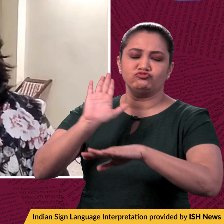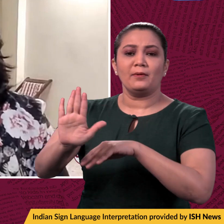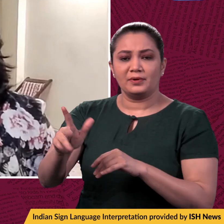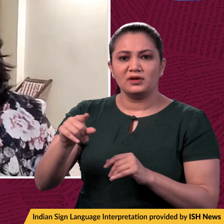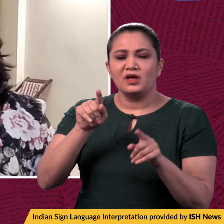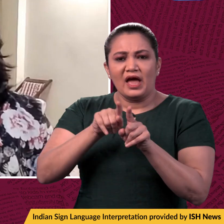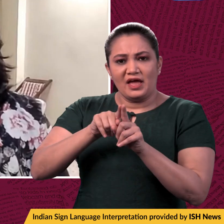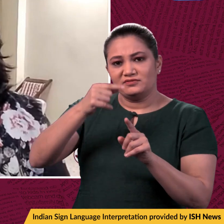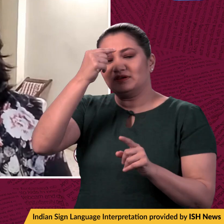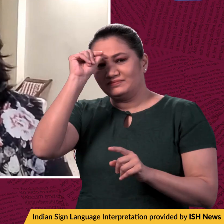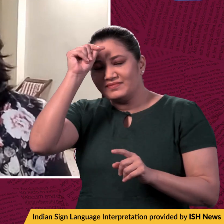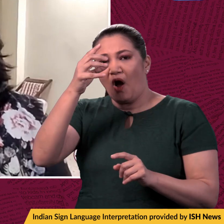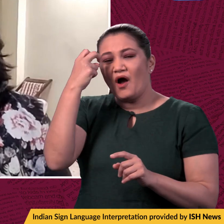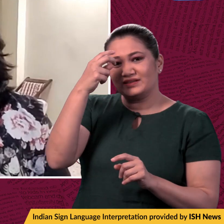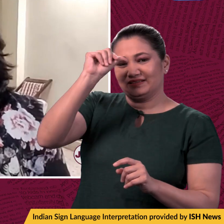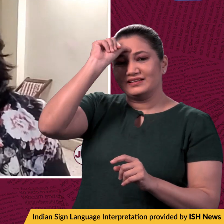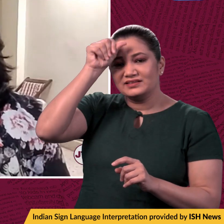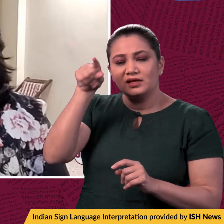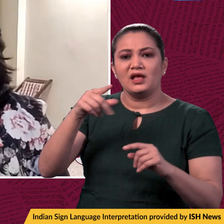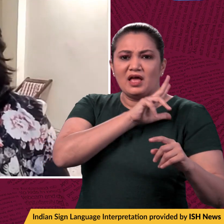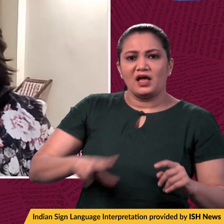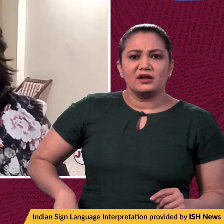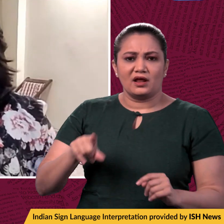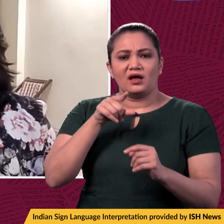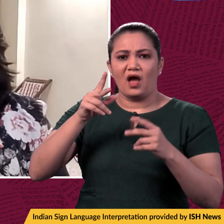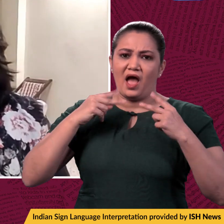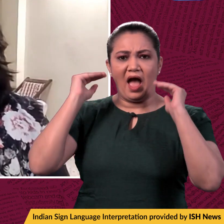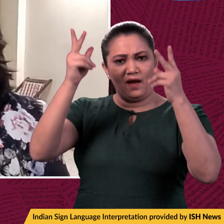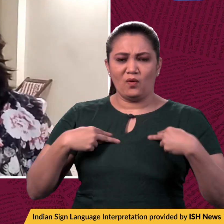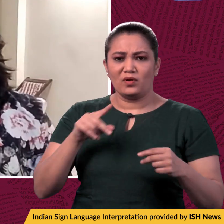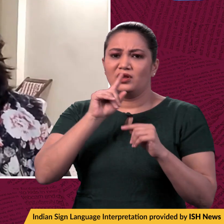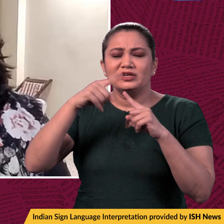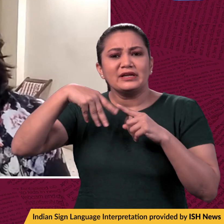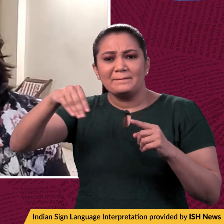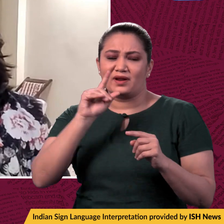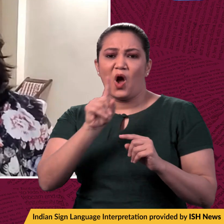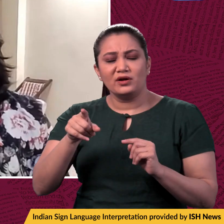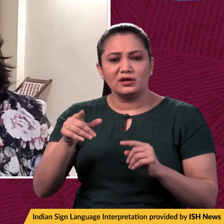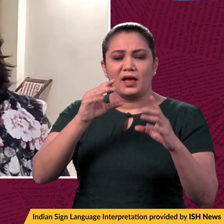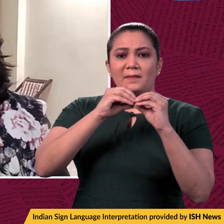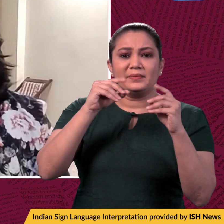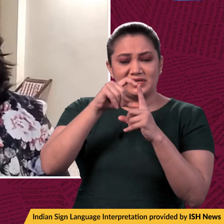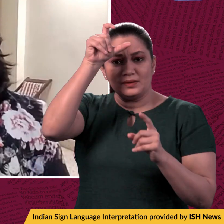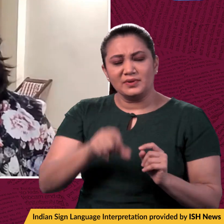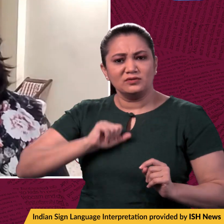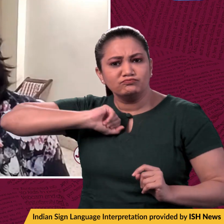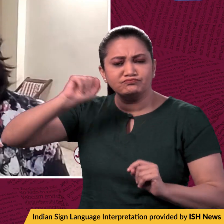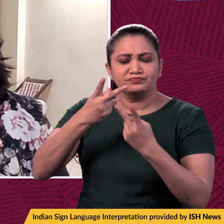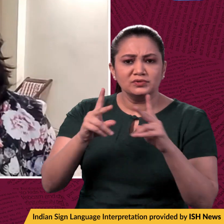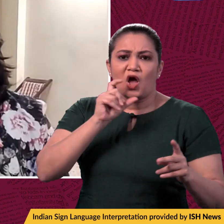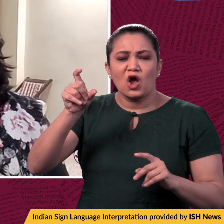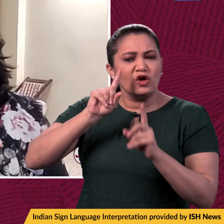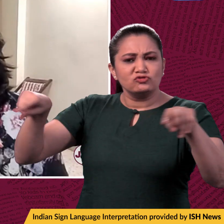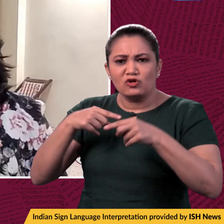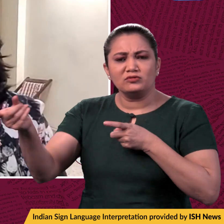from sporting vermillion, citing the Karnataka High Court's interim order. Now, this sparked Bajrang Dal activists to stage a